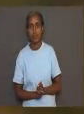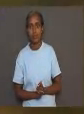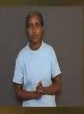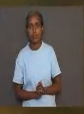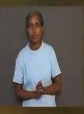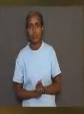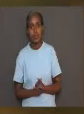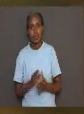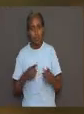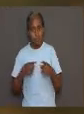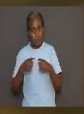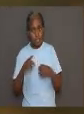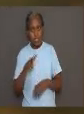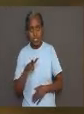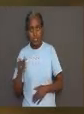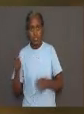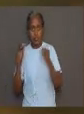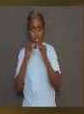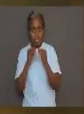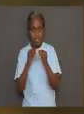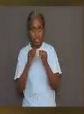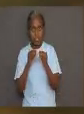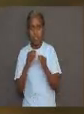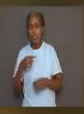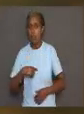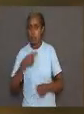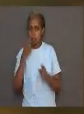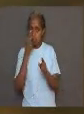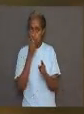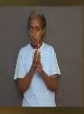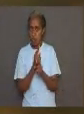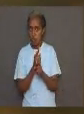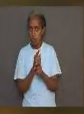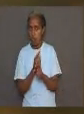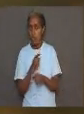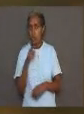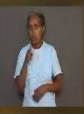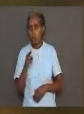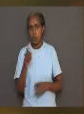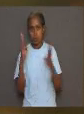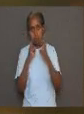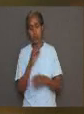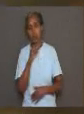Did you manage to add the vectors? I am confident you had no trouble.